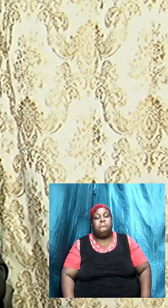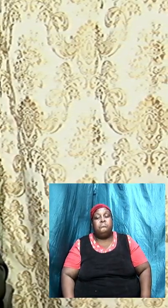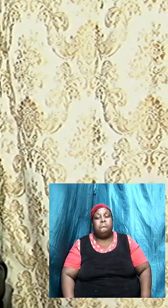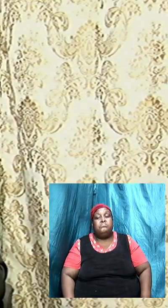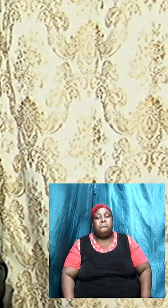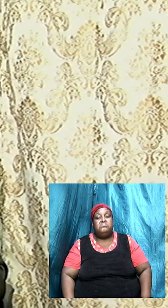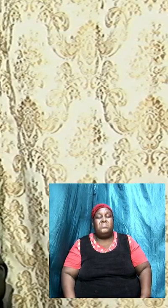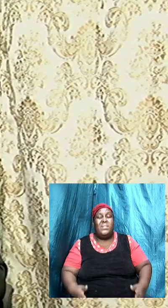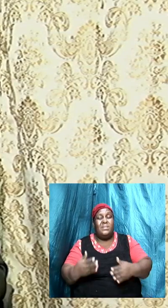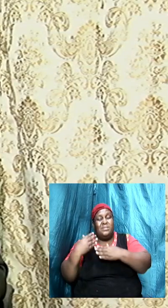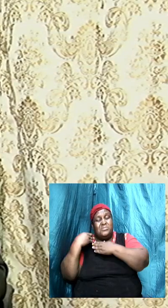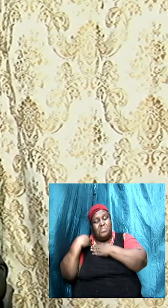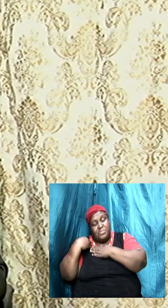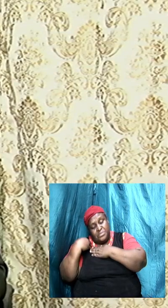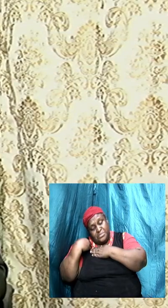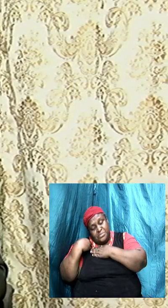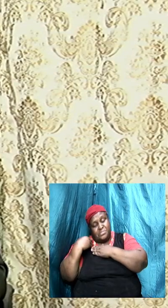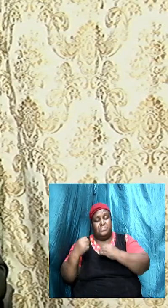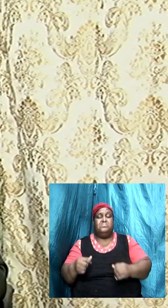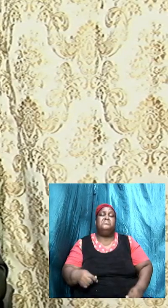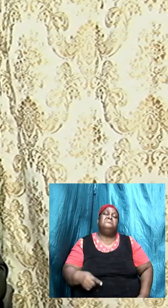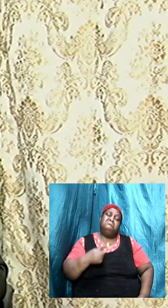There's a burden, like I say,